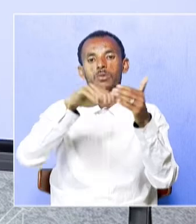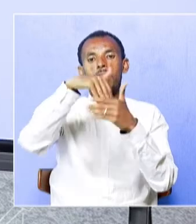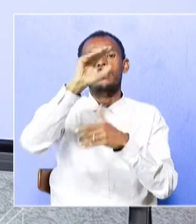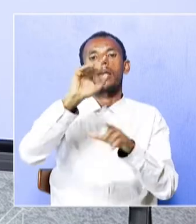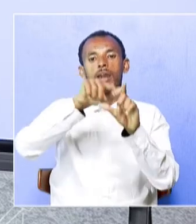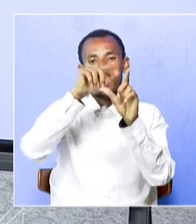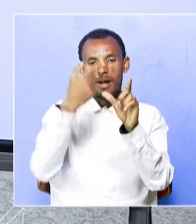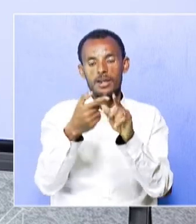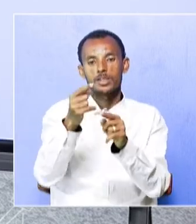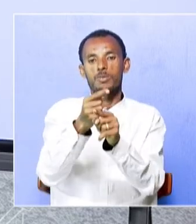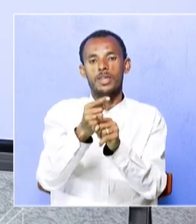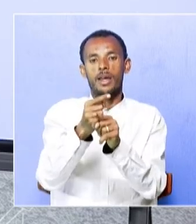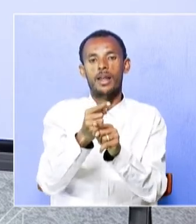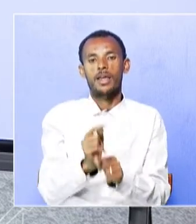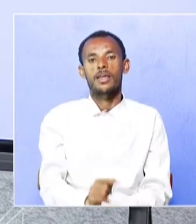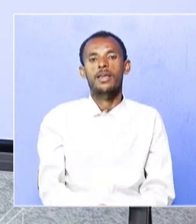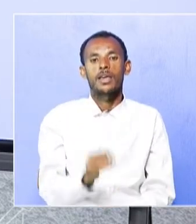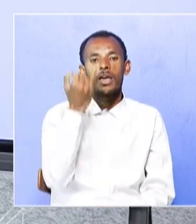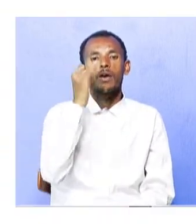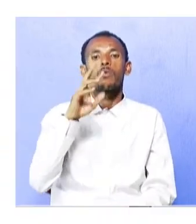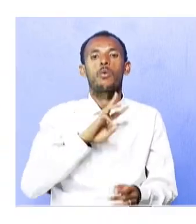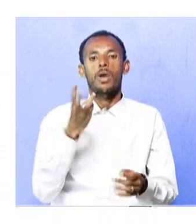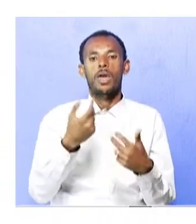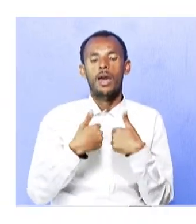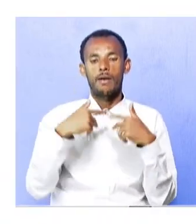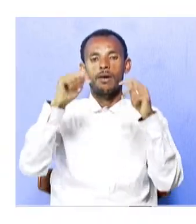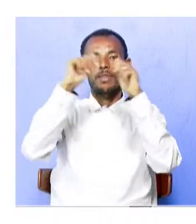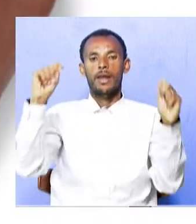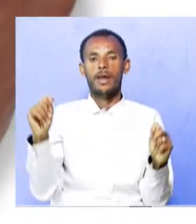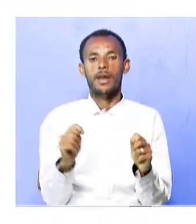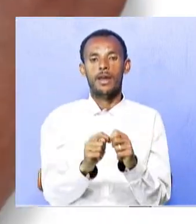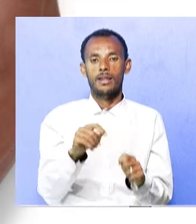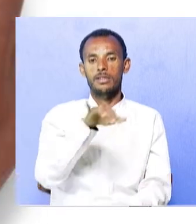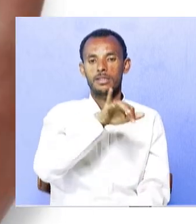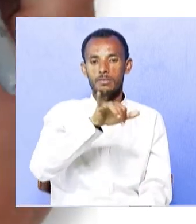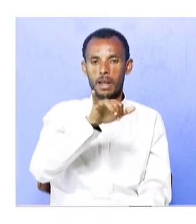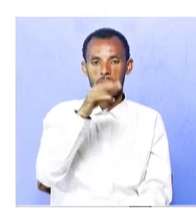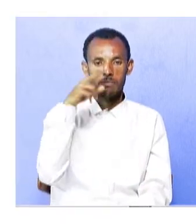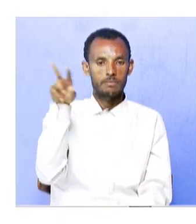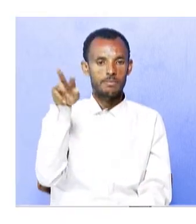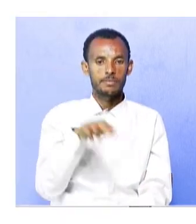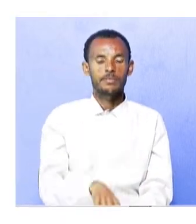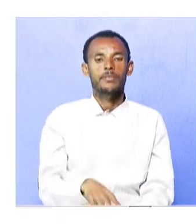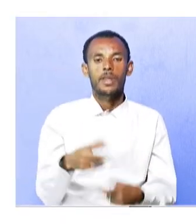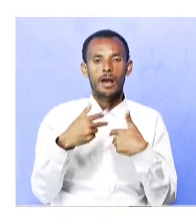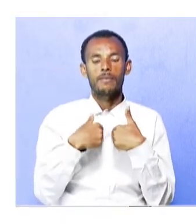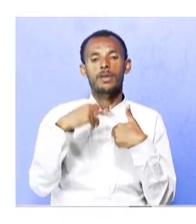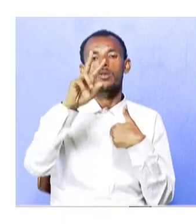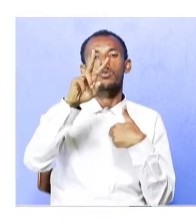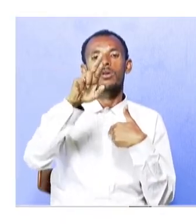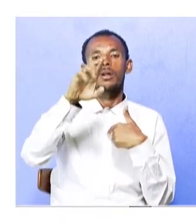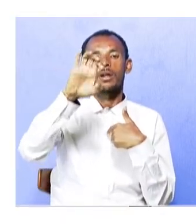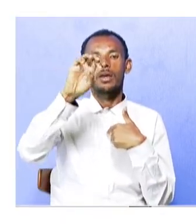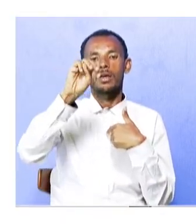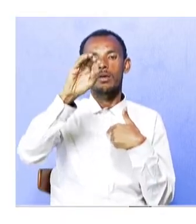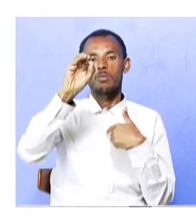angles. Geometrically, if we have a triangle like this, okay, having two remote interior